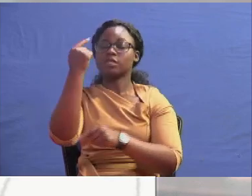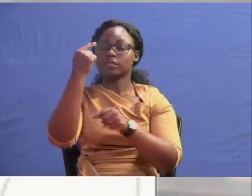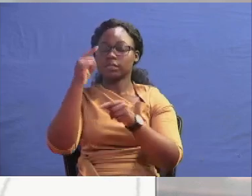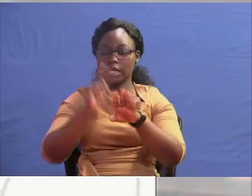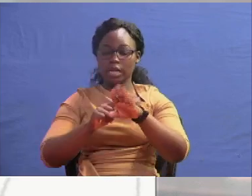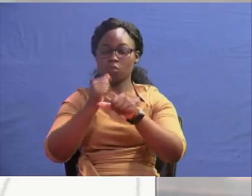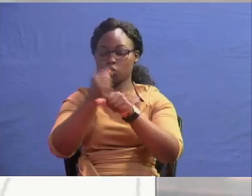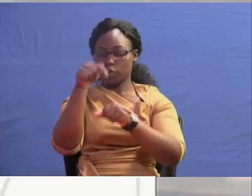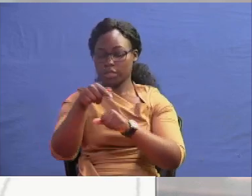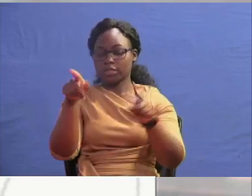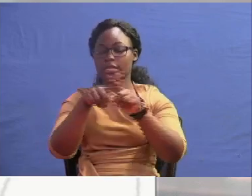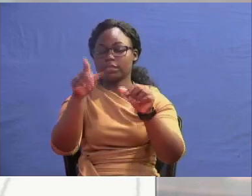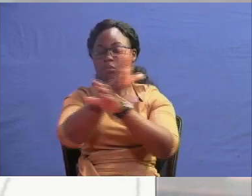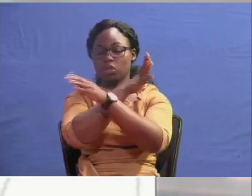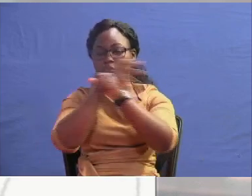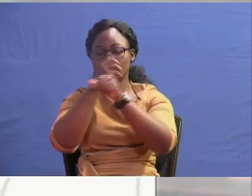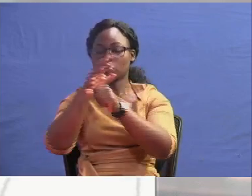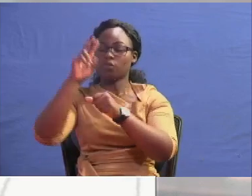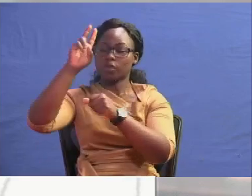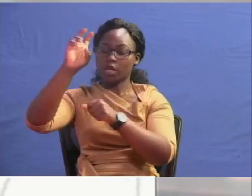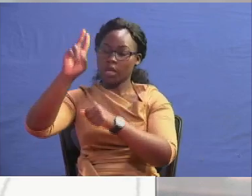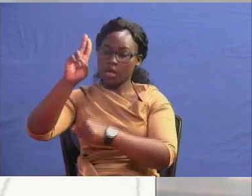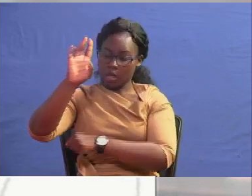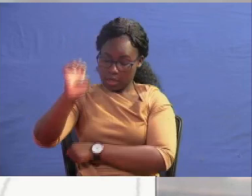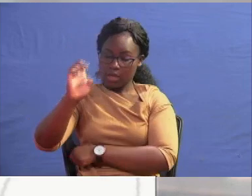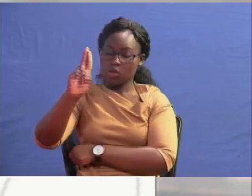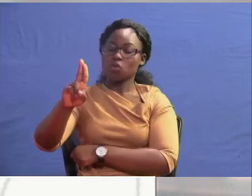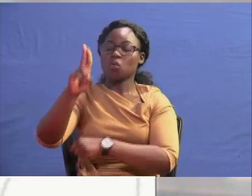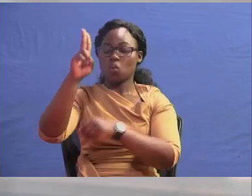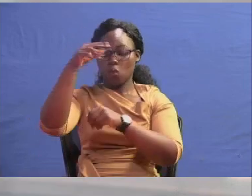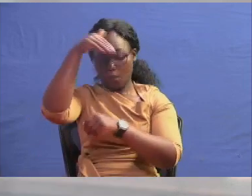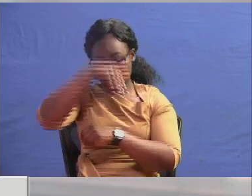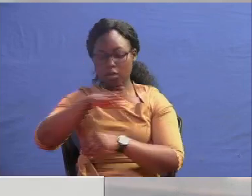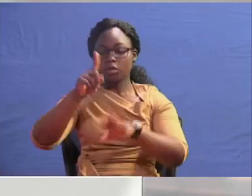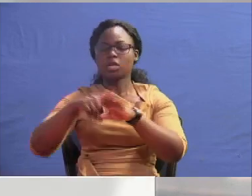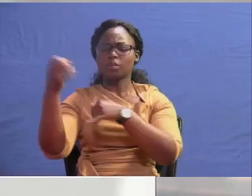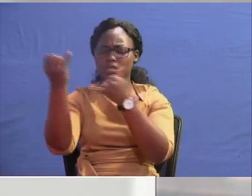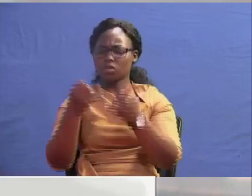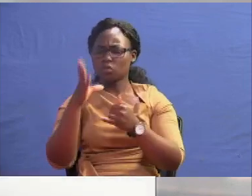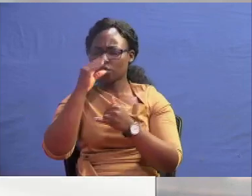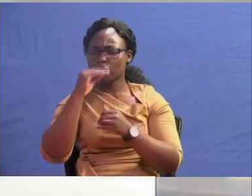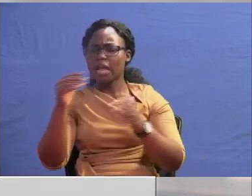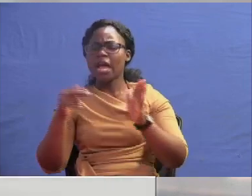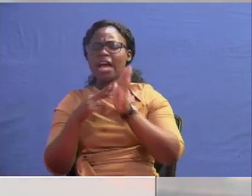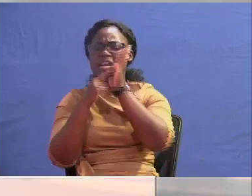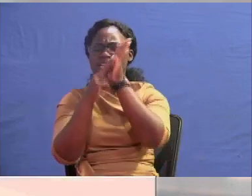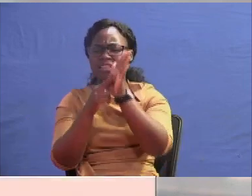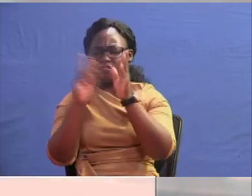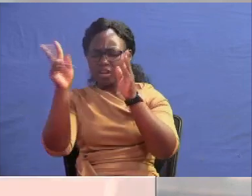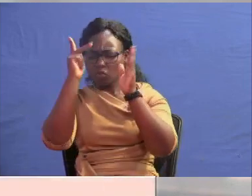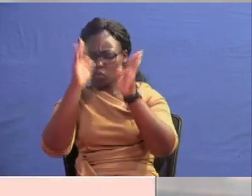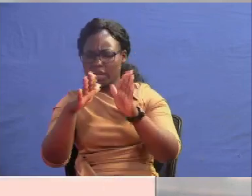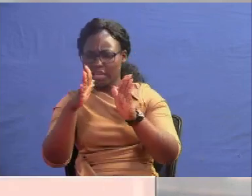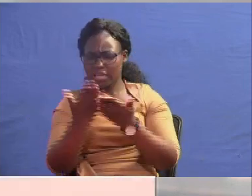And the president of the EU Parliament, when introducing him to speak, referred to Kenya as a